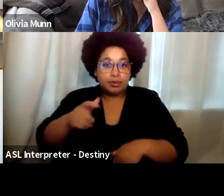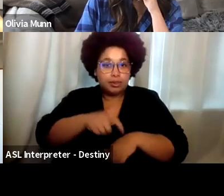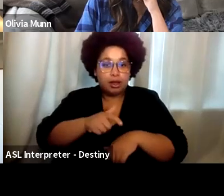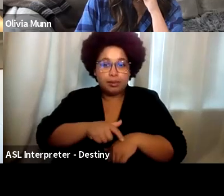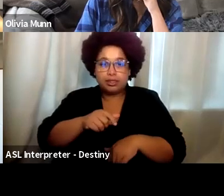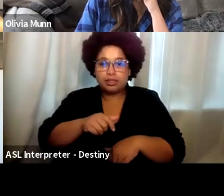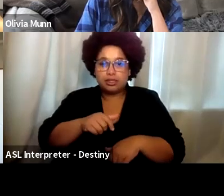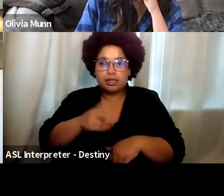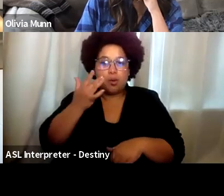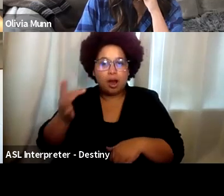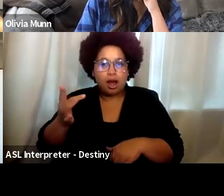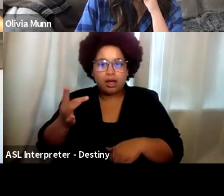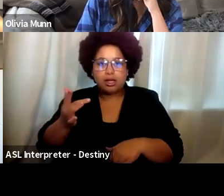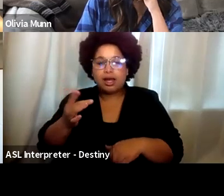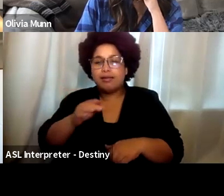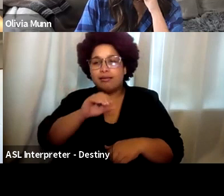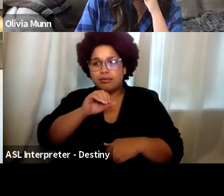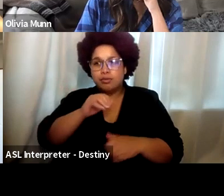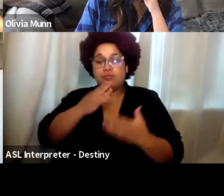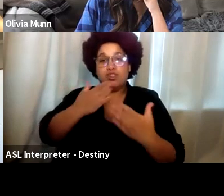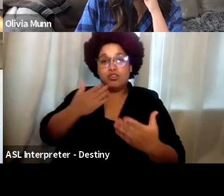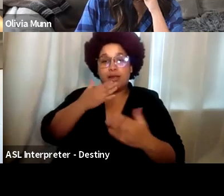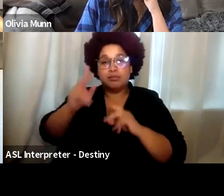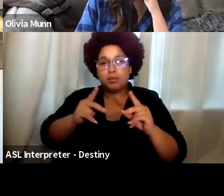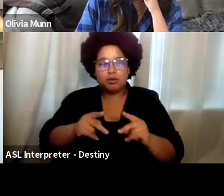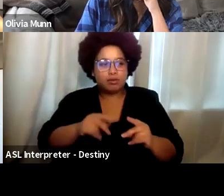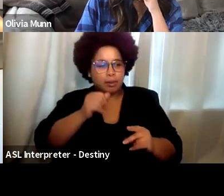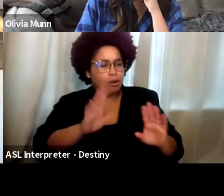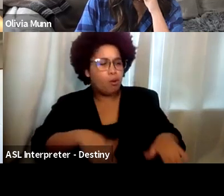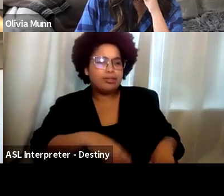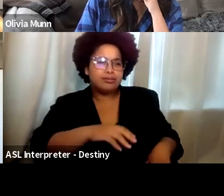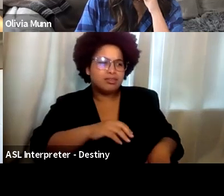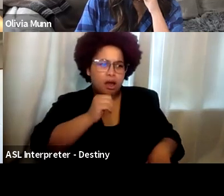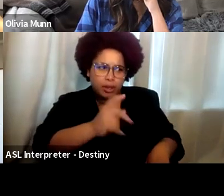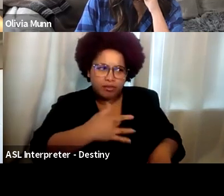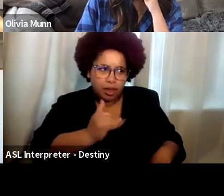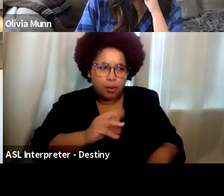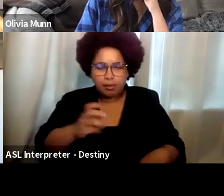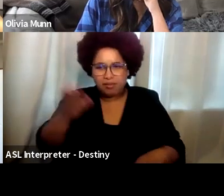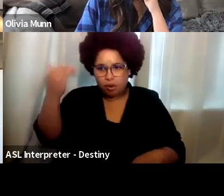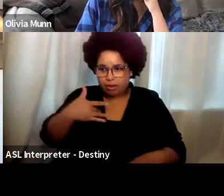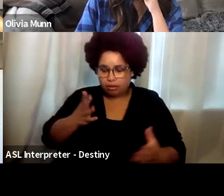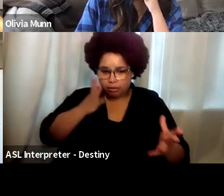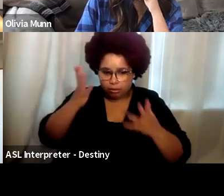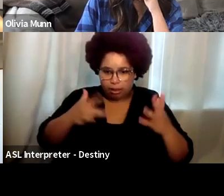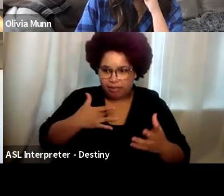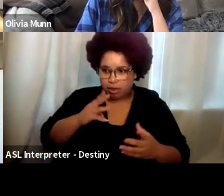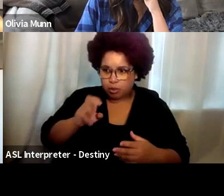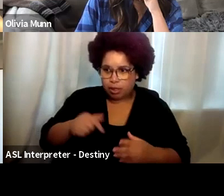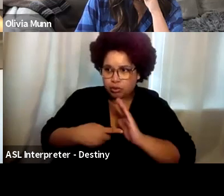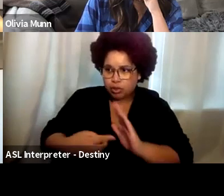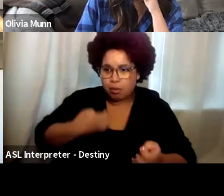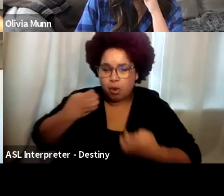said it's not okay for you to feel this way. And I think breaking down that stigma has been so helpful, because I was ashamed for a long time to show